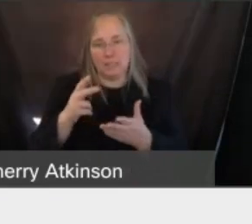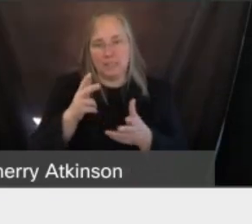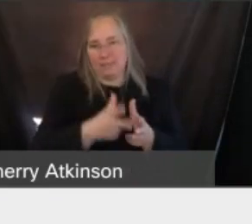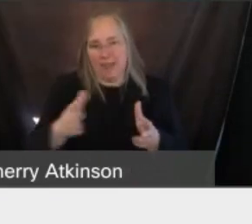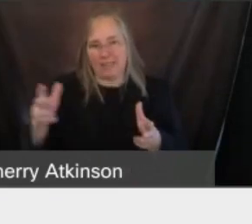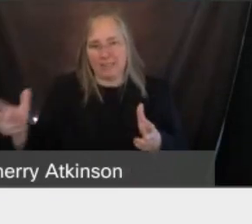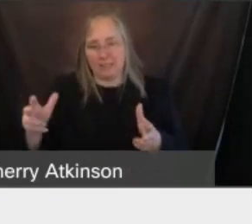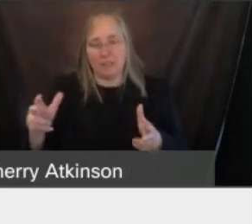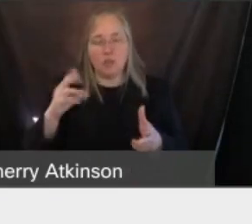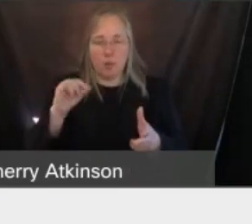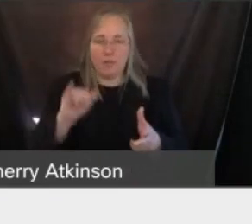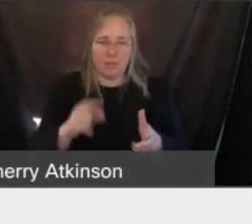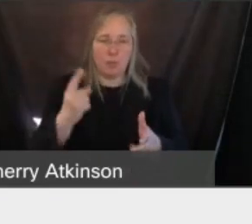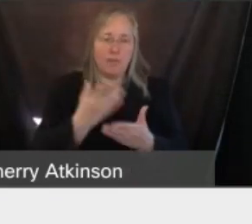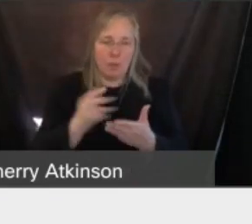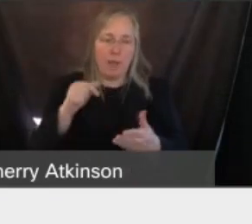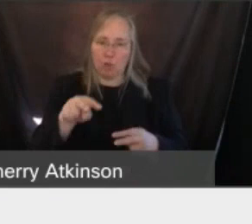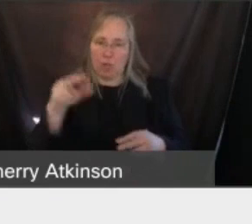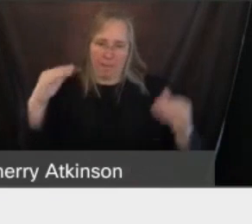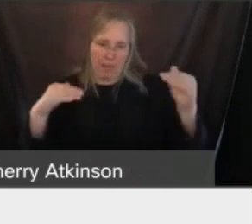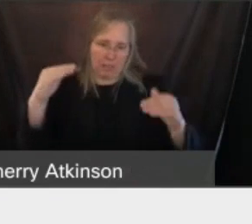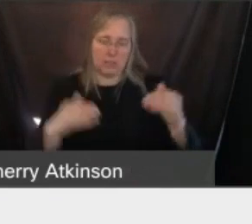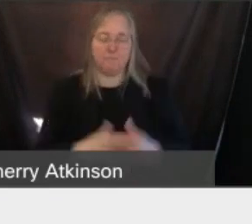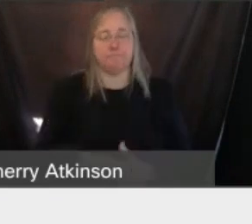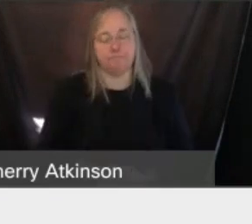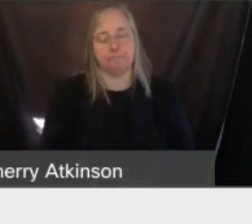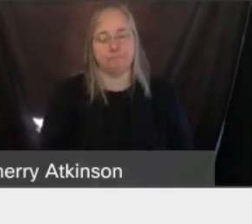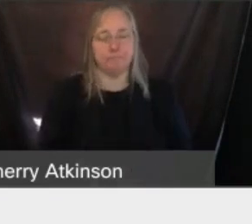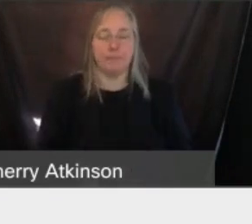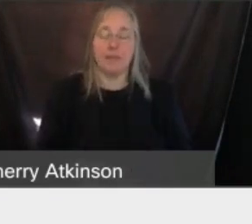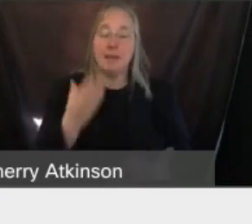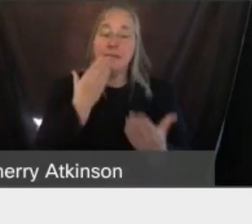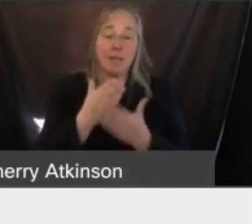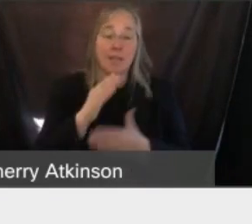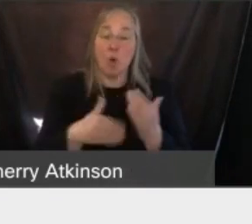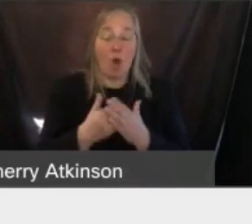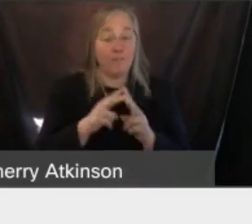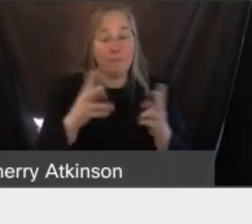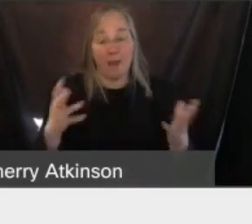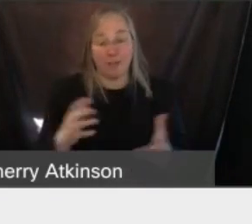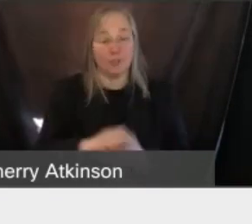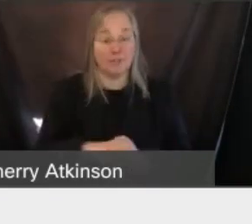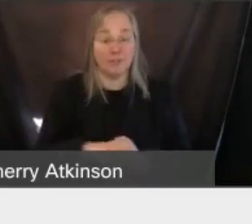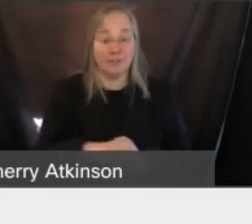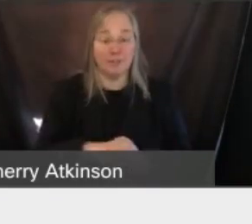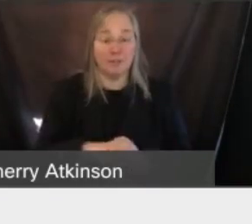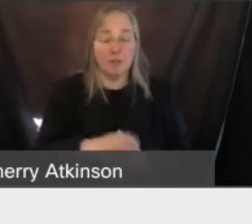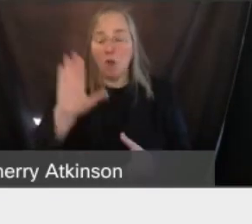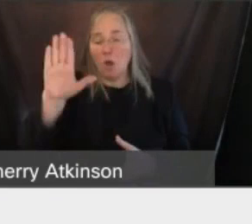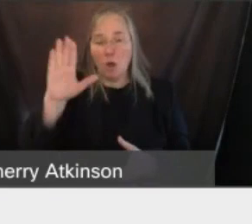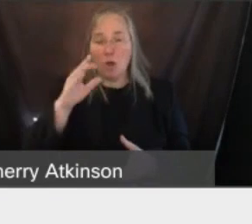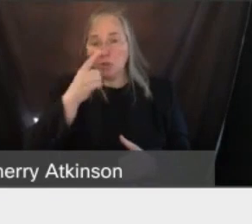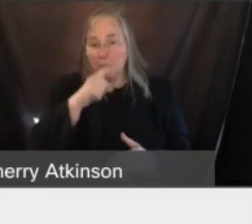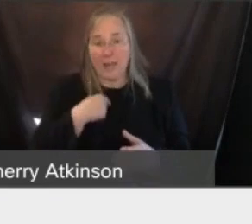to look at a balance. Good. Well, thank you all very much. Can I jump in, Holly, for a